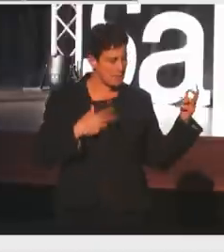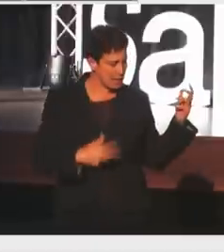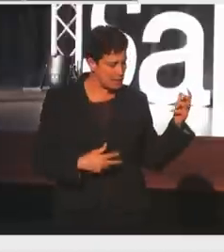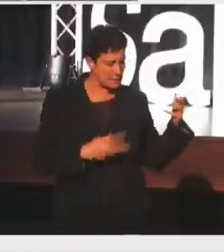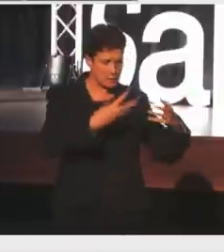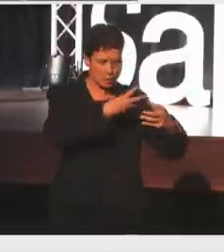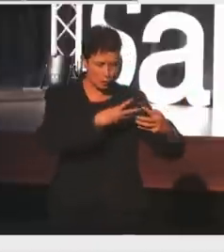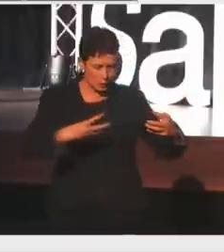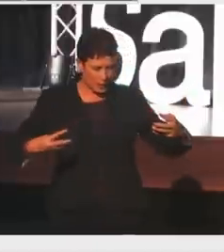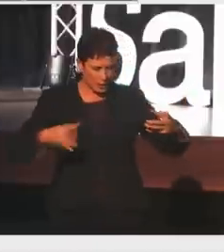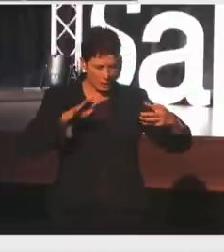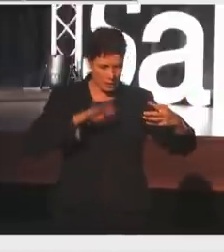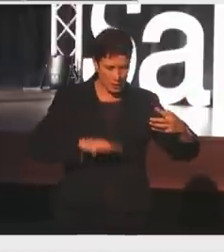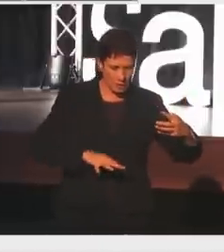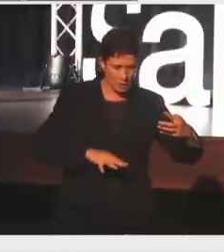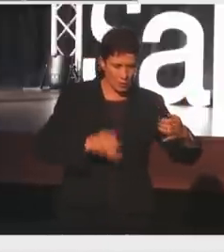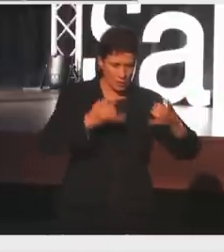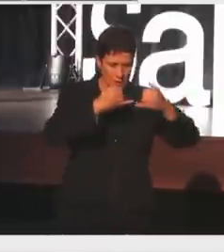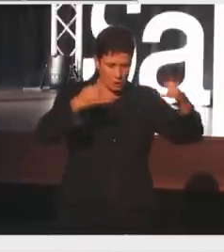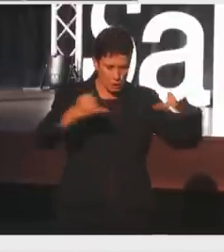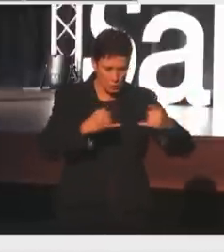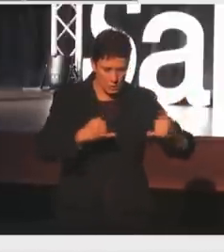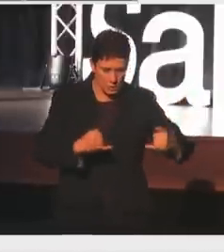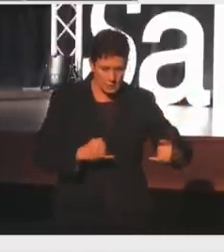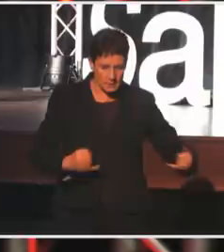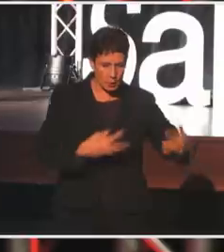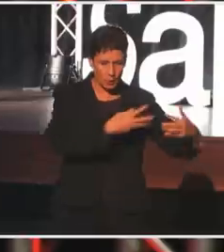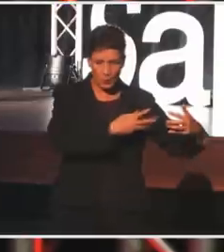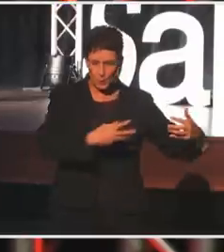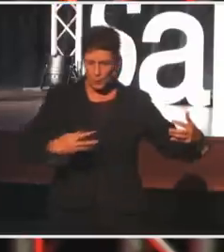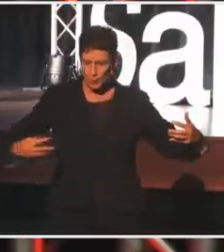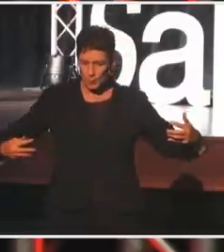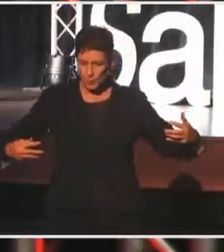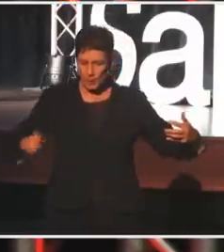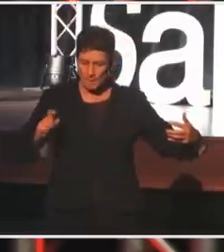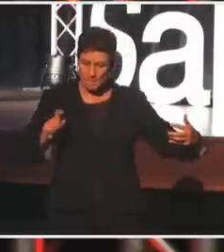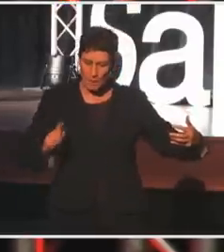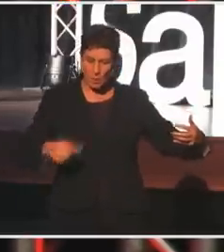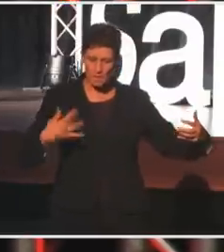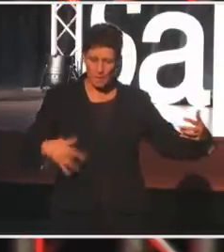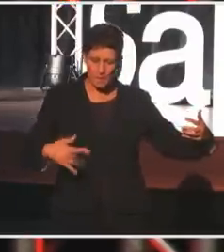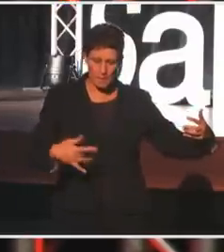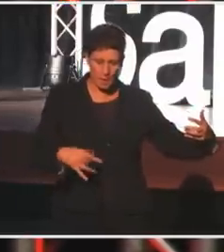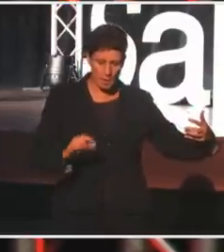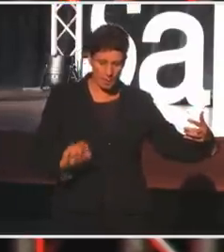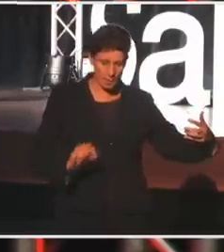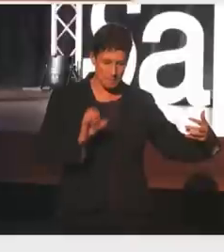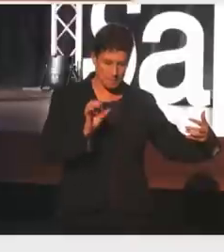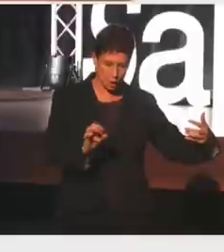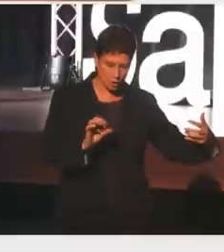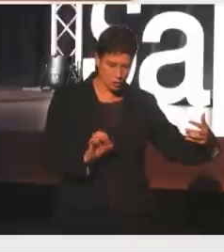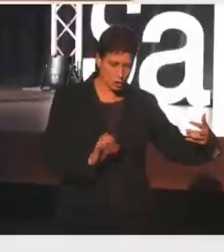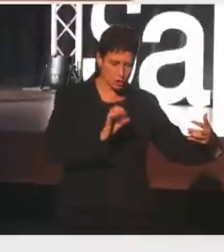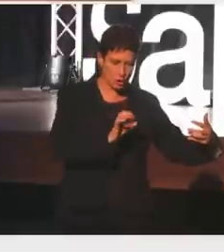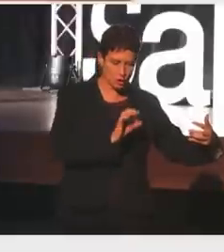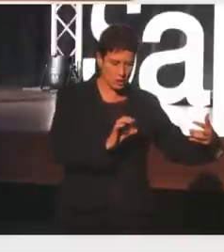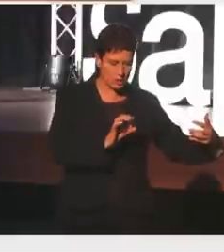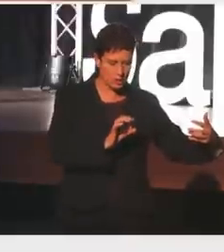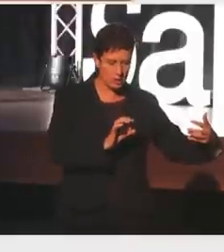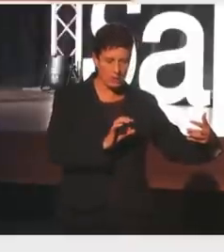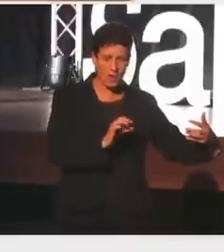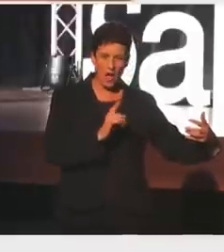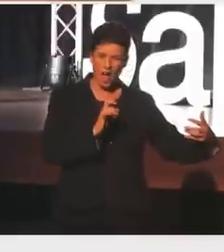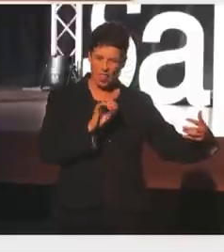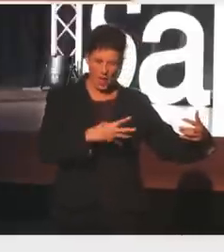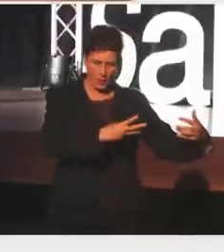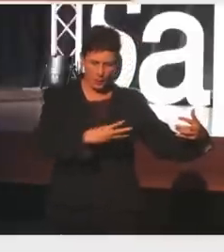grid, with the strings laid out in lines. When I play a note, a dot appears to mark it